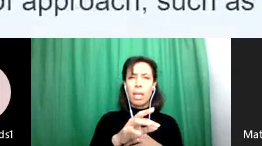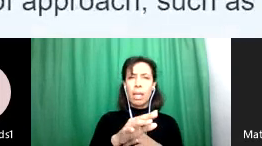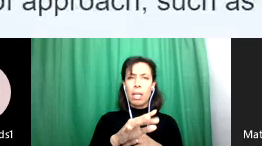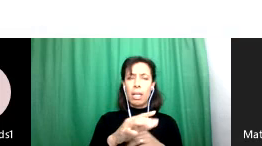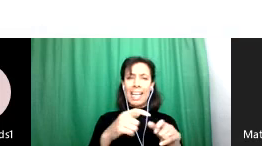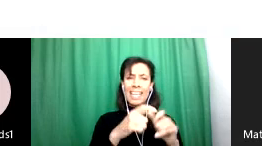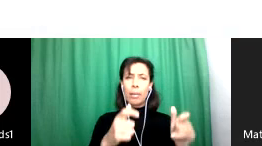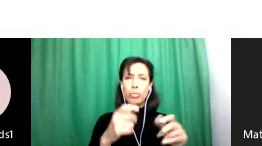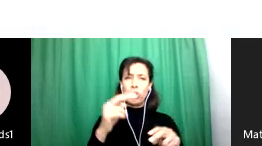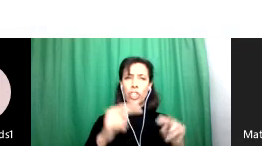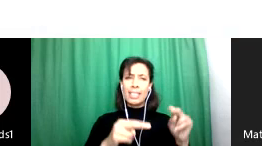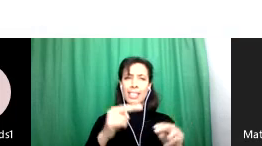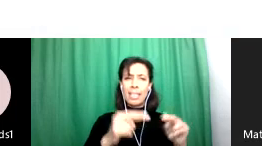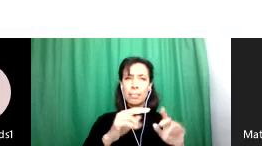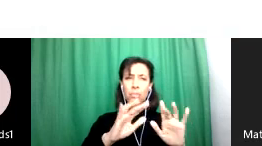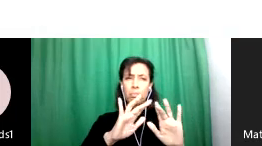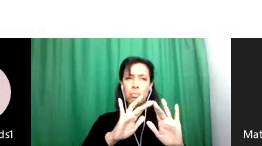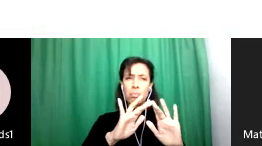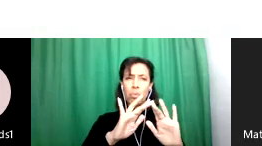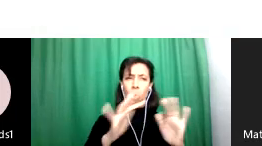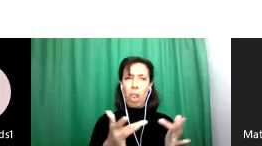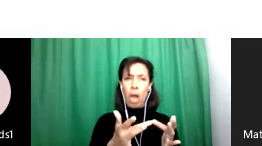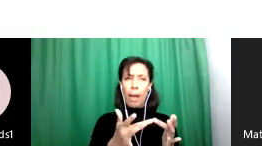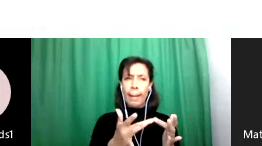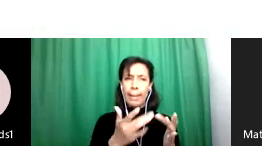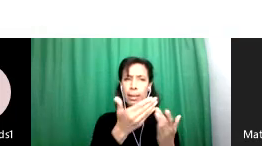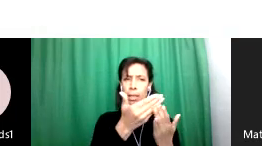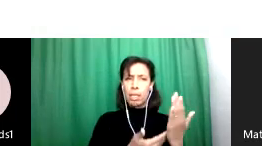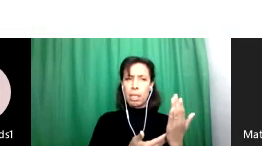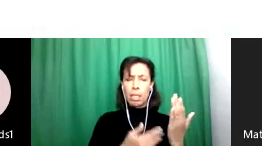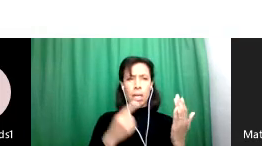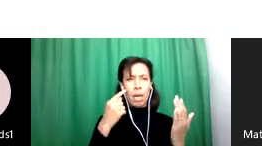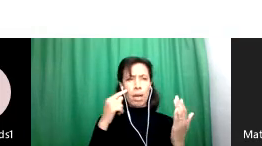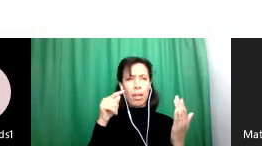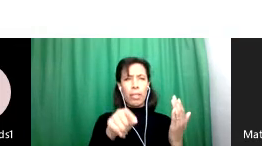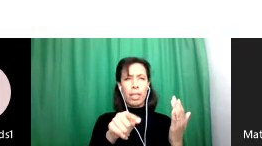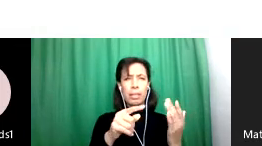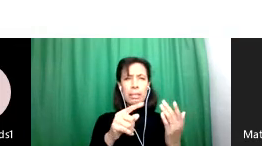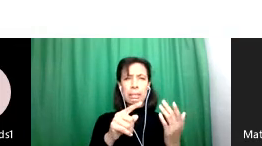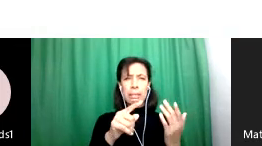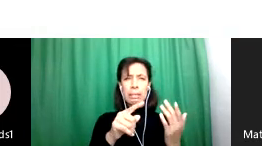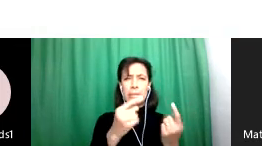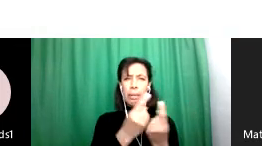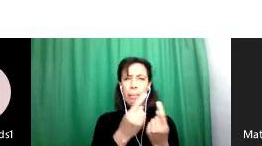top here. I think it was in here we came across a little bit earlier on.